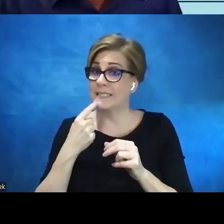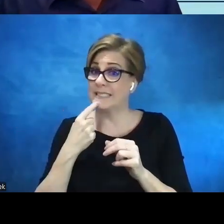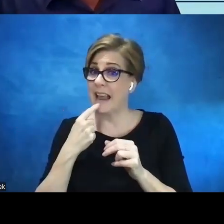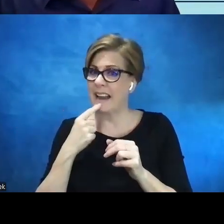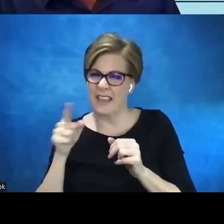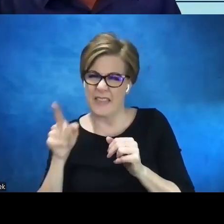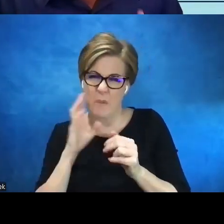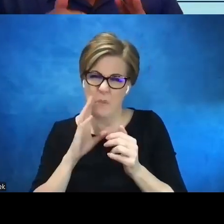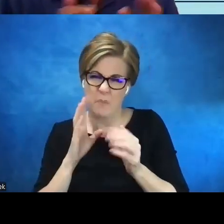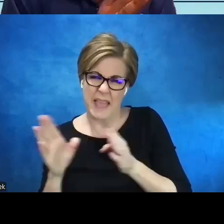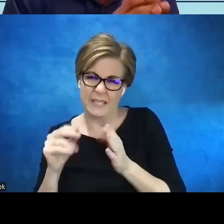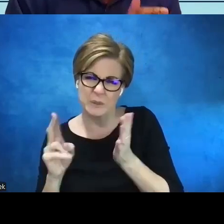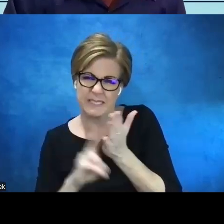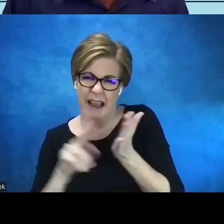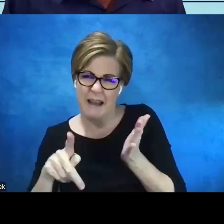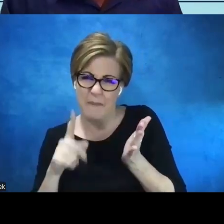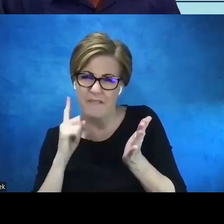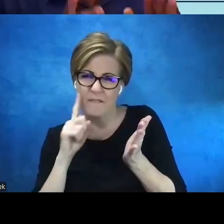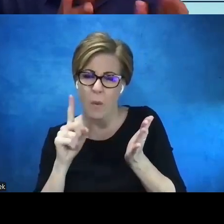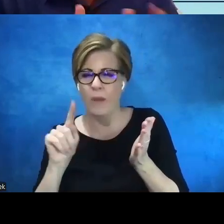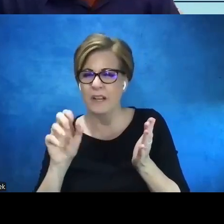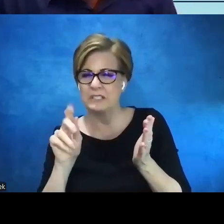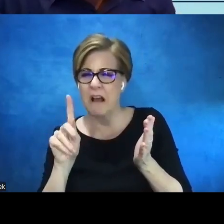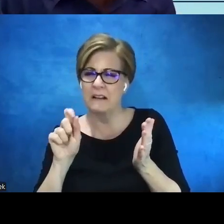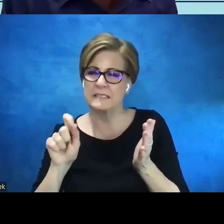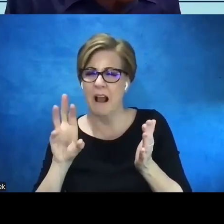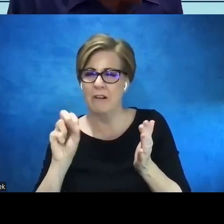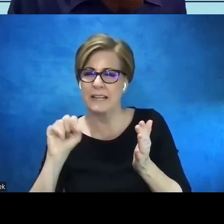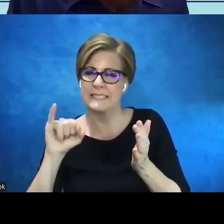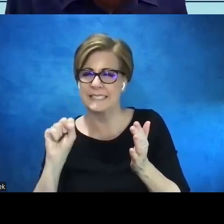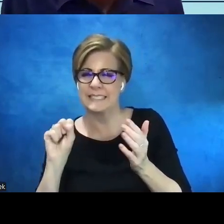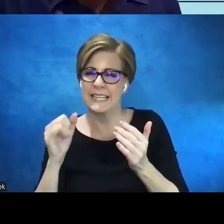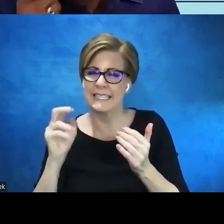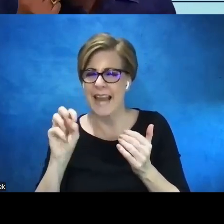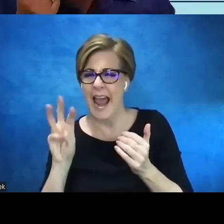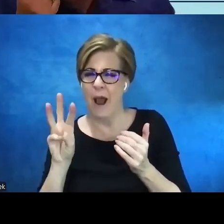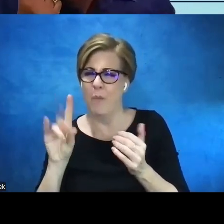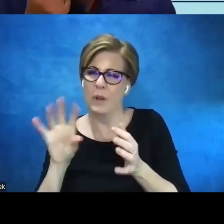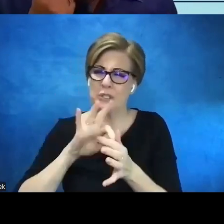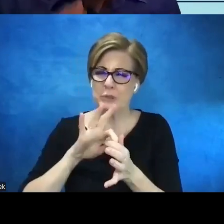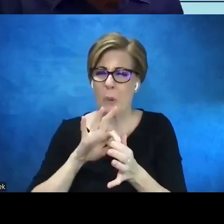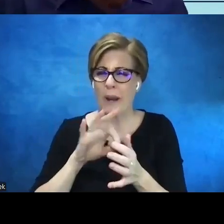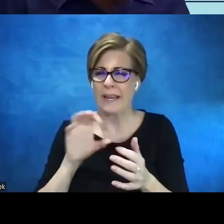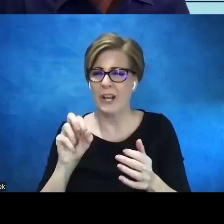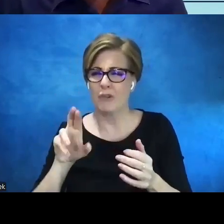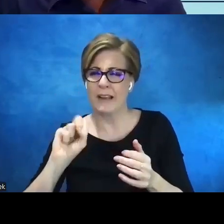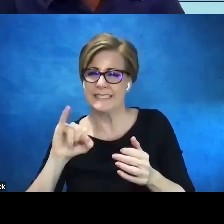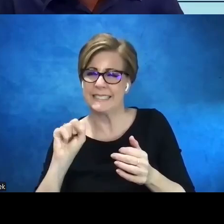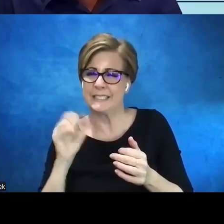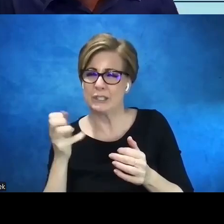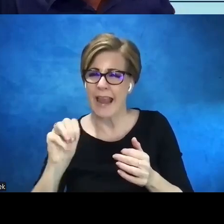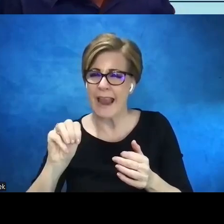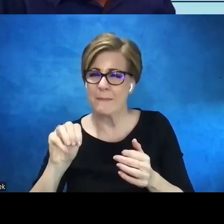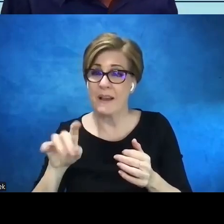sign up for the Talk Crisis Now and get on to the Crisis Jam and would be on today, and was very interested